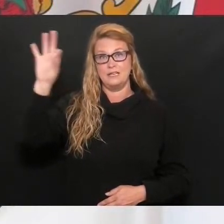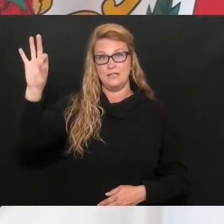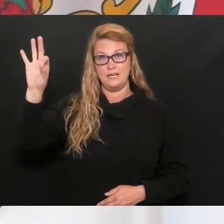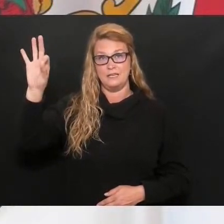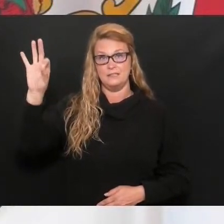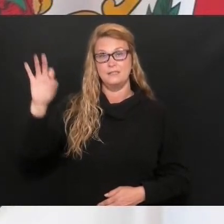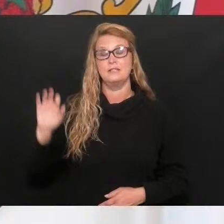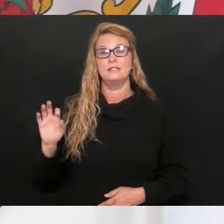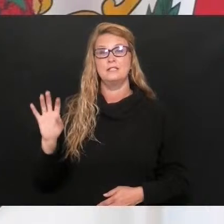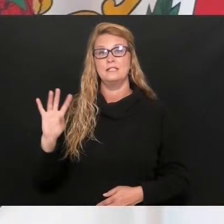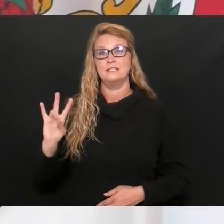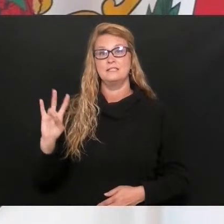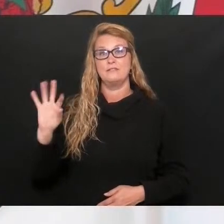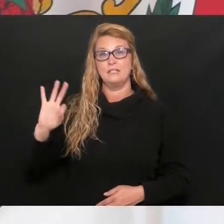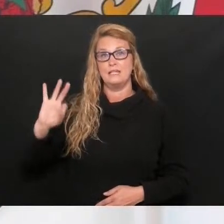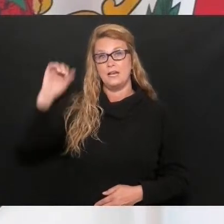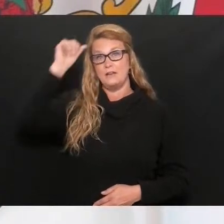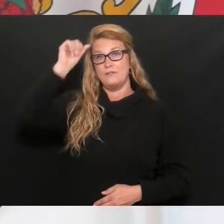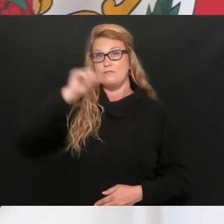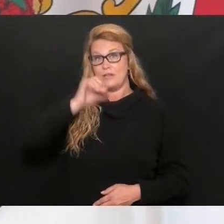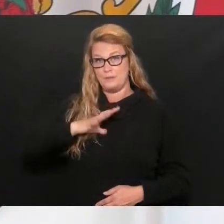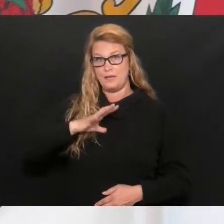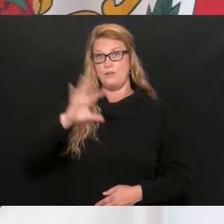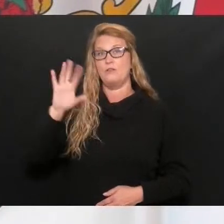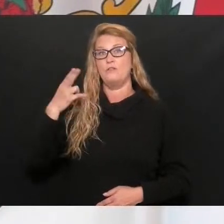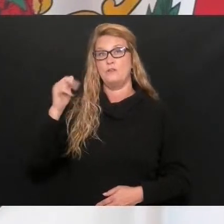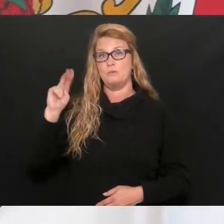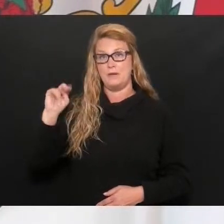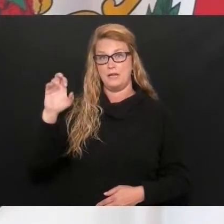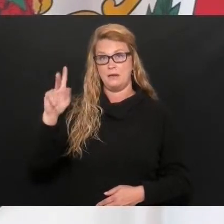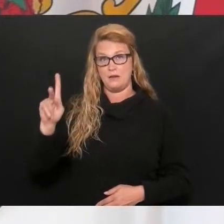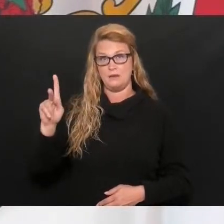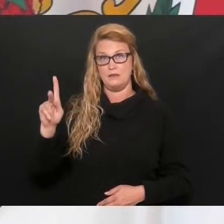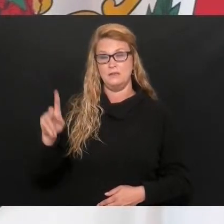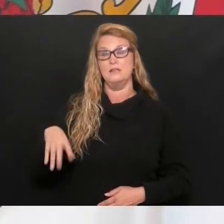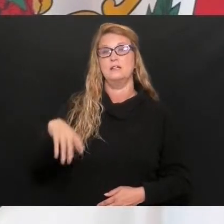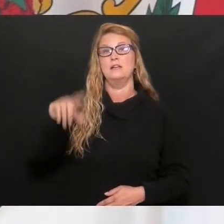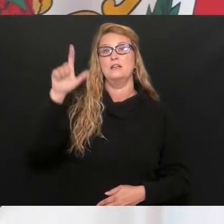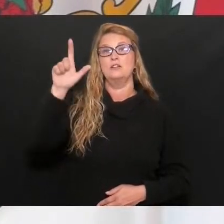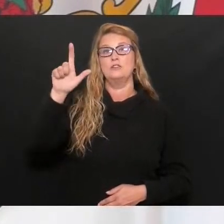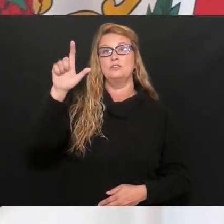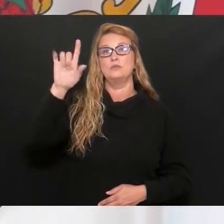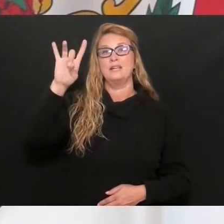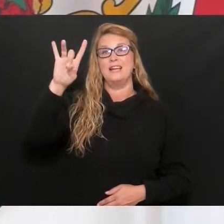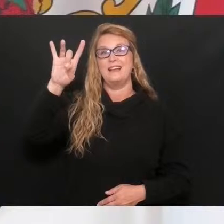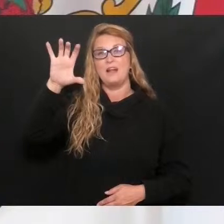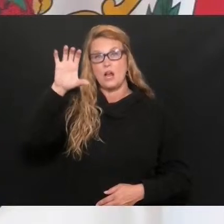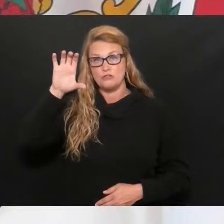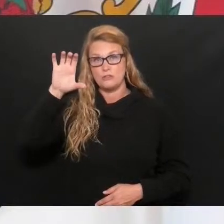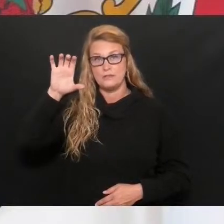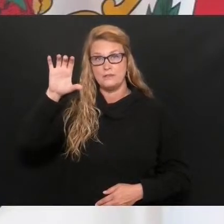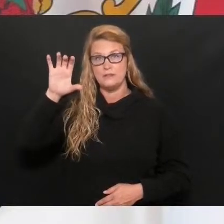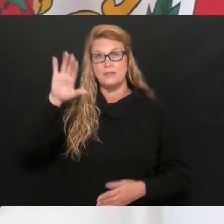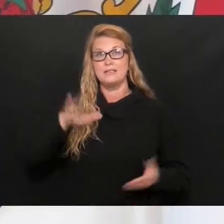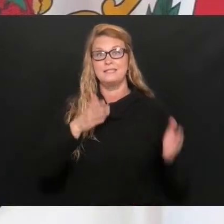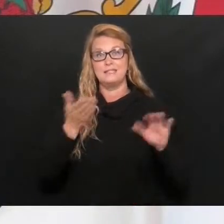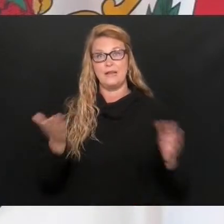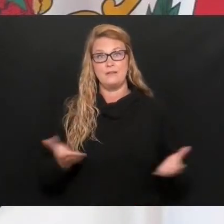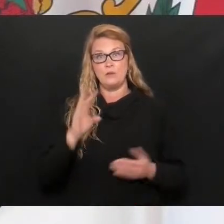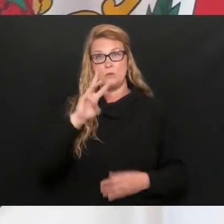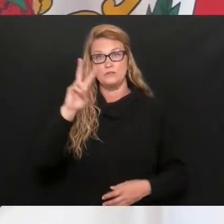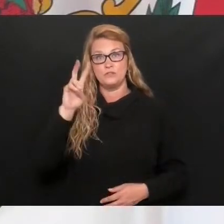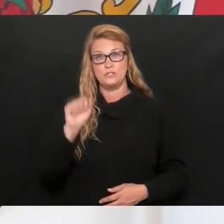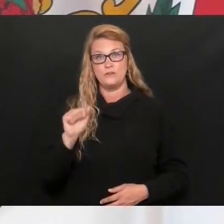2,799th death is a 79-year-old female from Hancock County. And our 2,800th death in West Virginia is